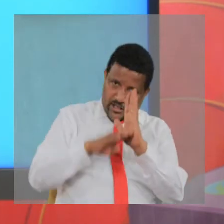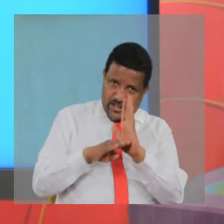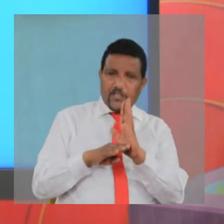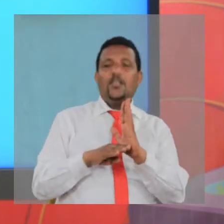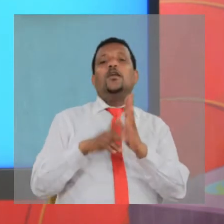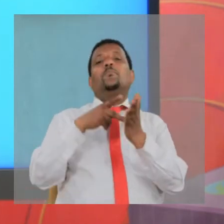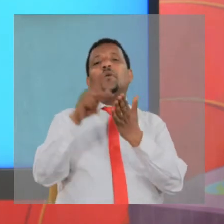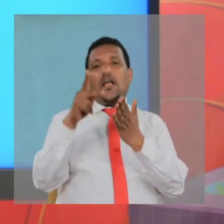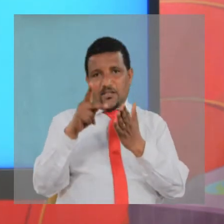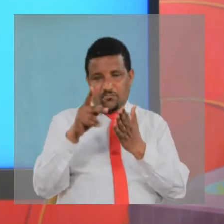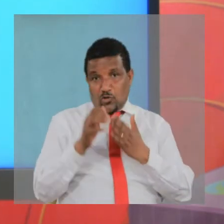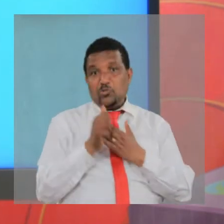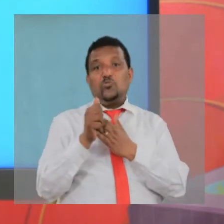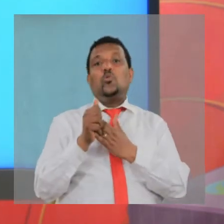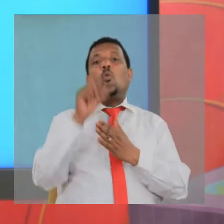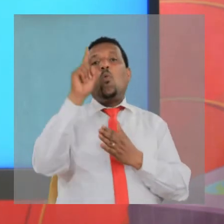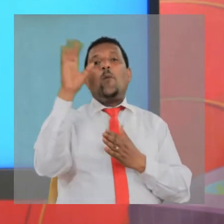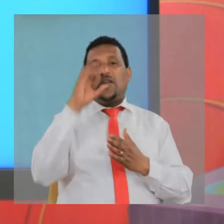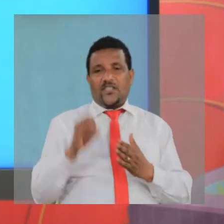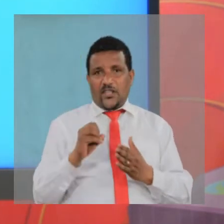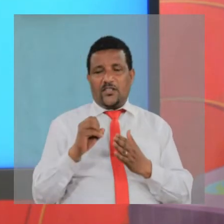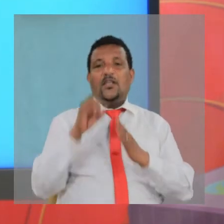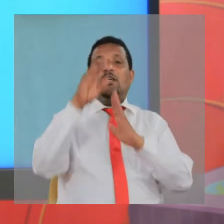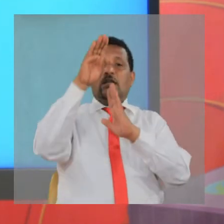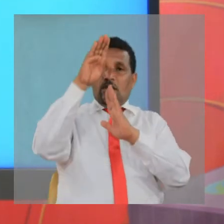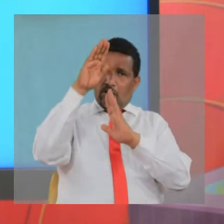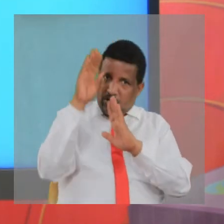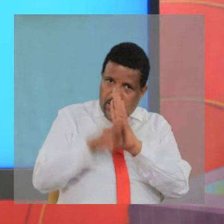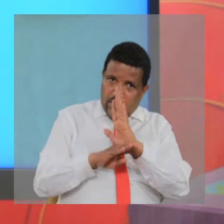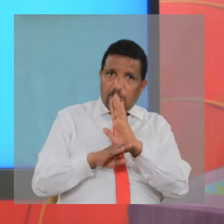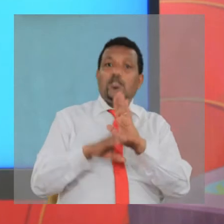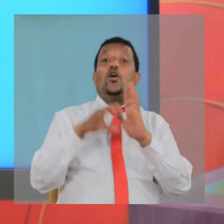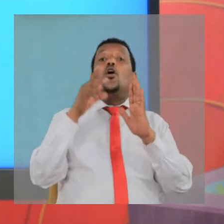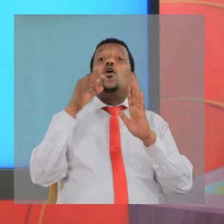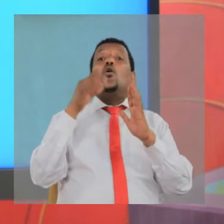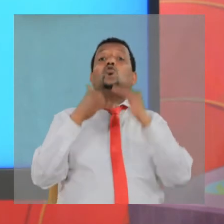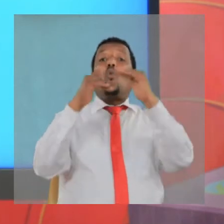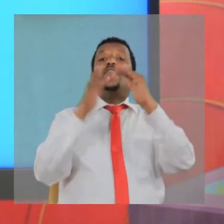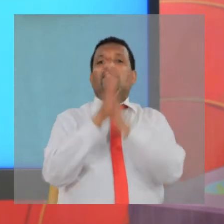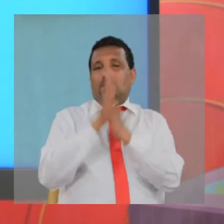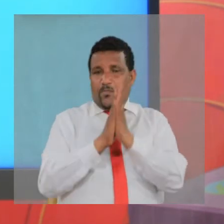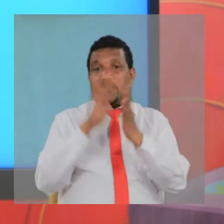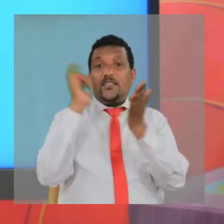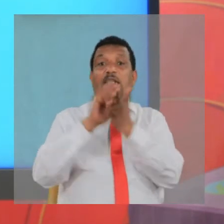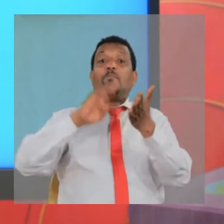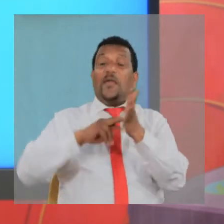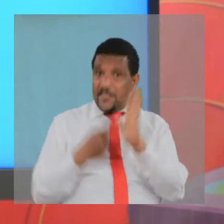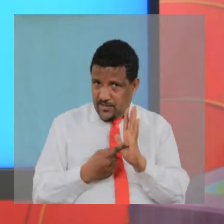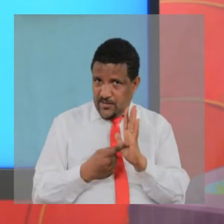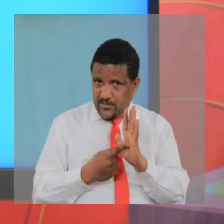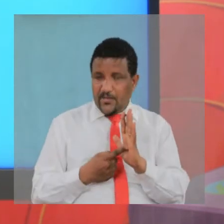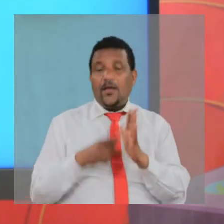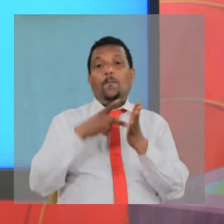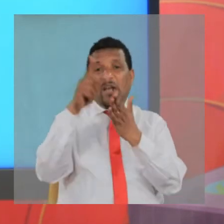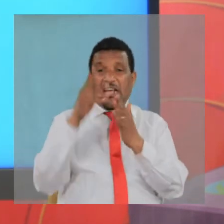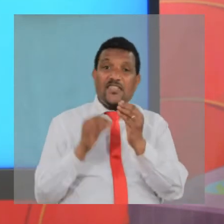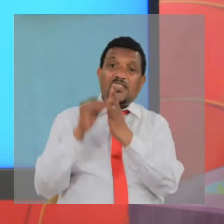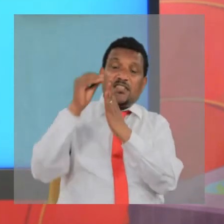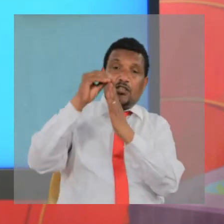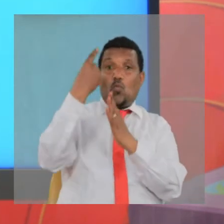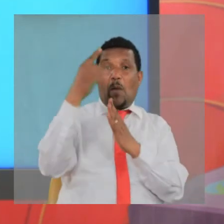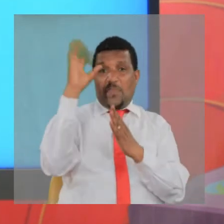in price leads to a 1% increase or decrease in quantity demanded. That means as price increases